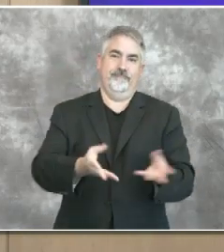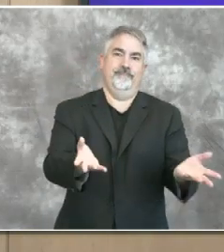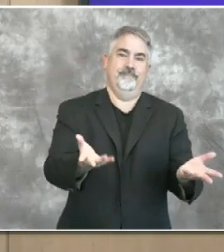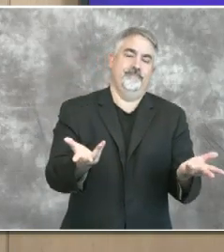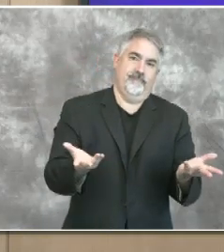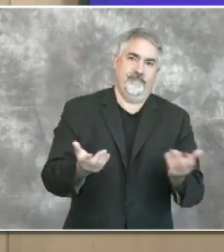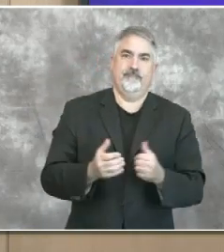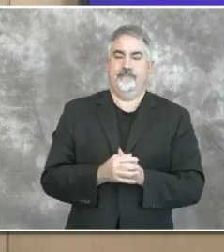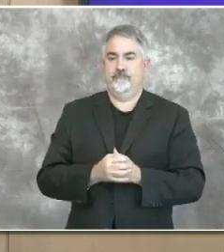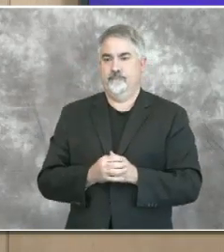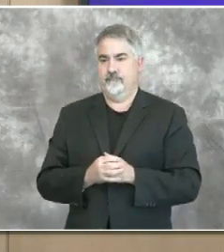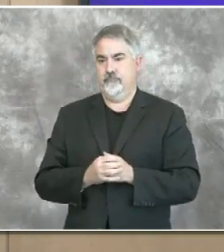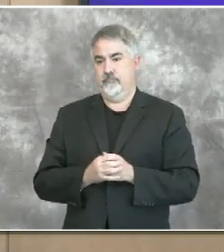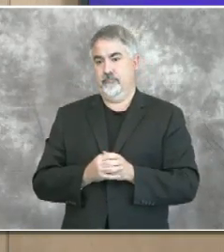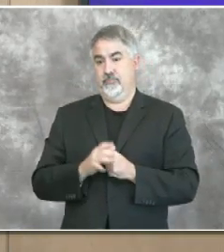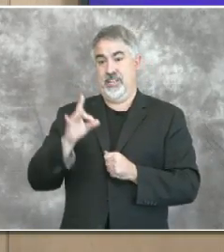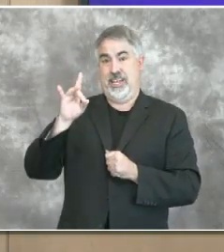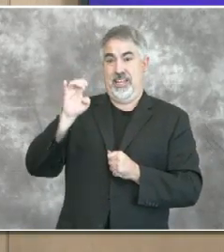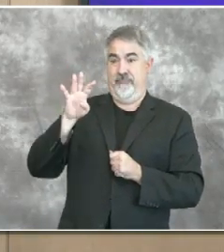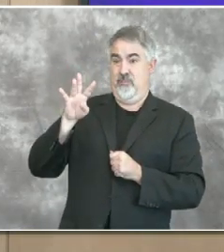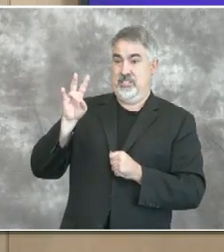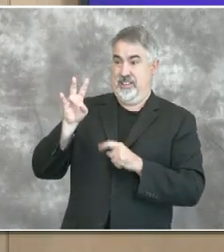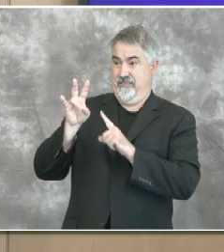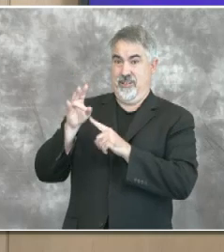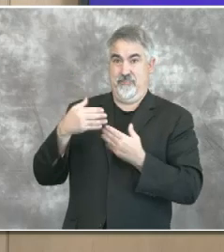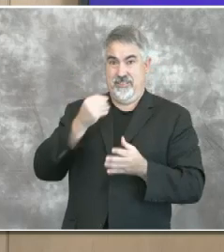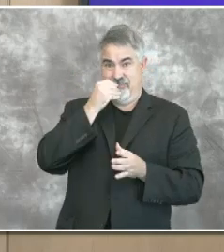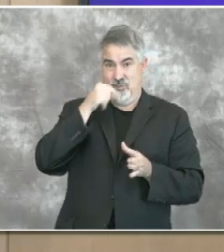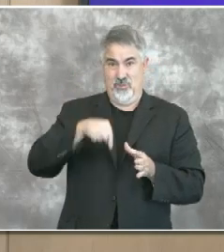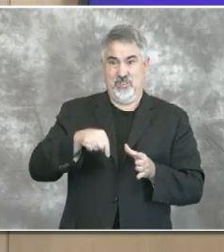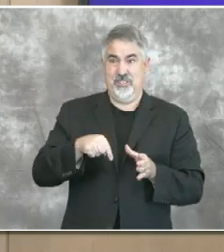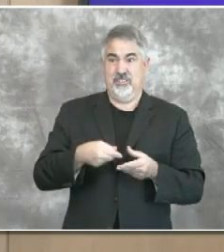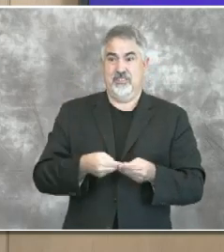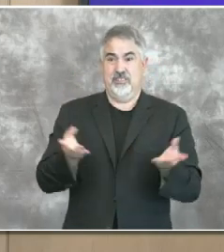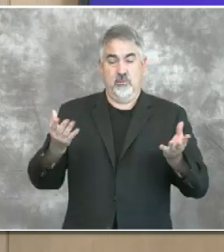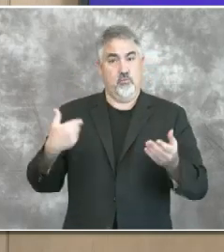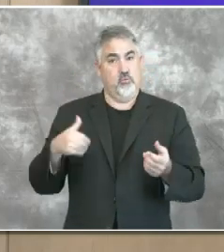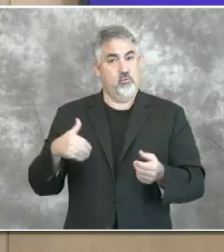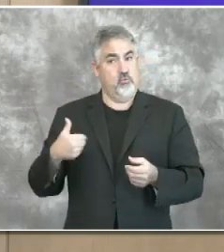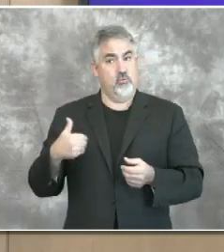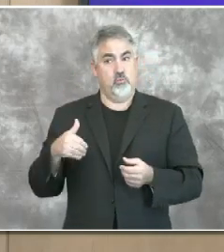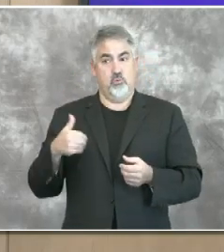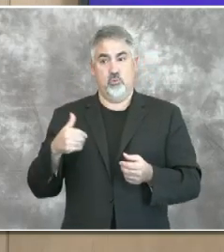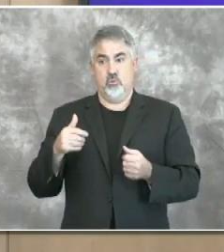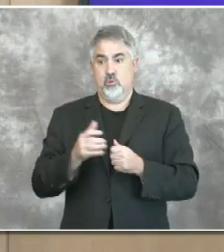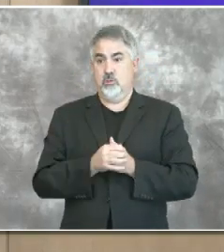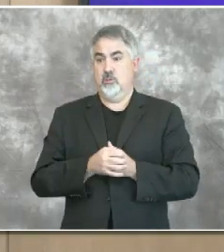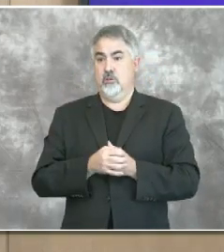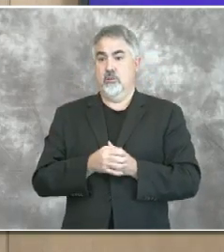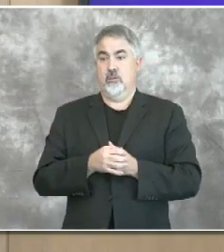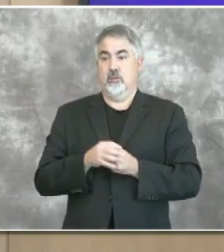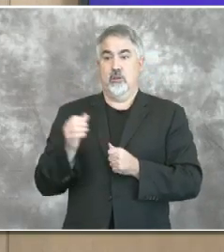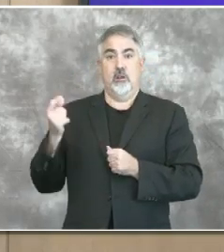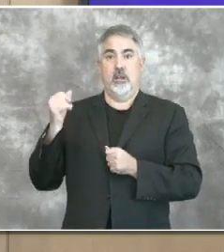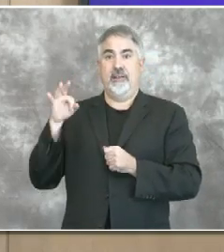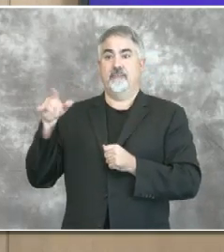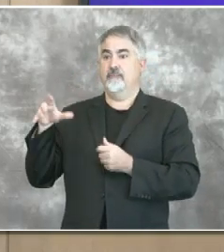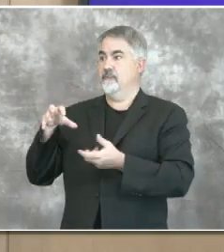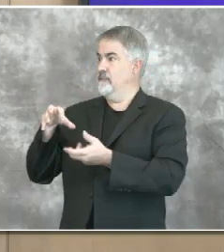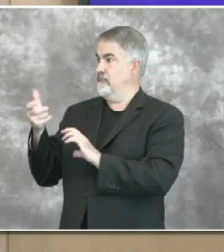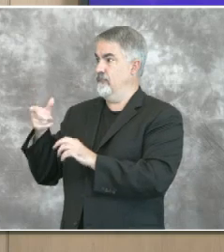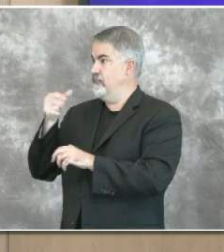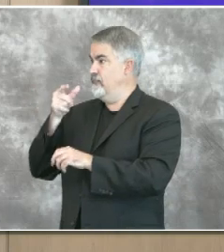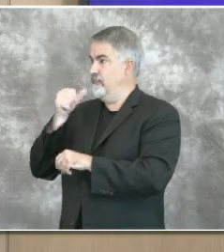847 households that would have not received this important food had this system not been in place. I want to thank the